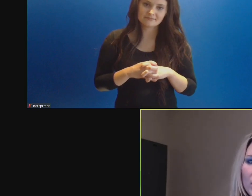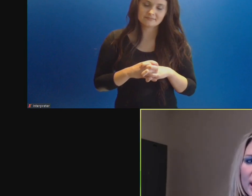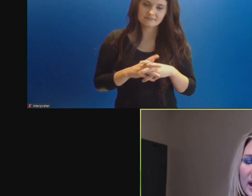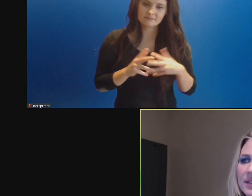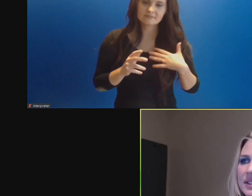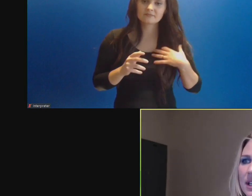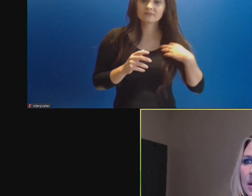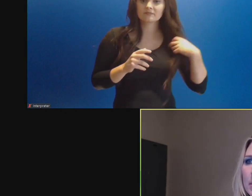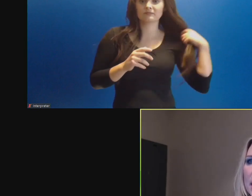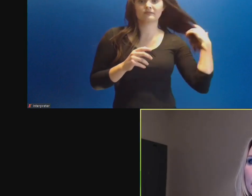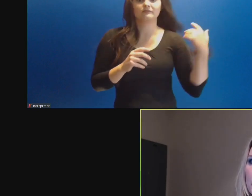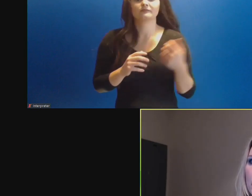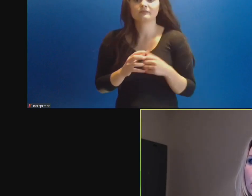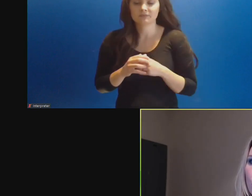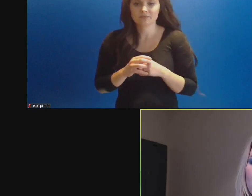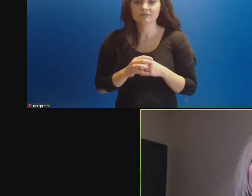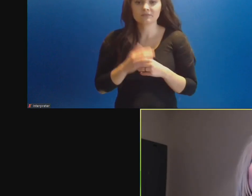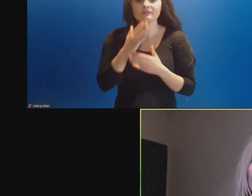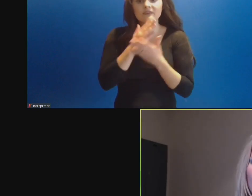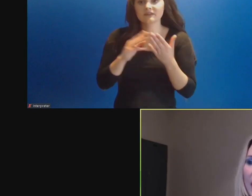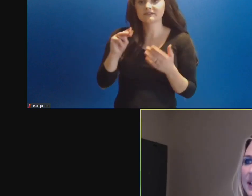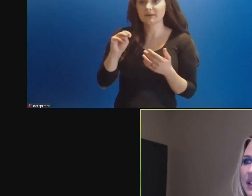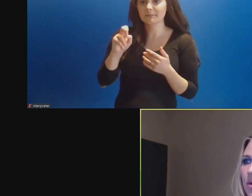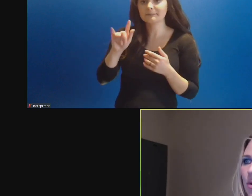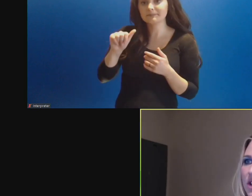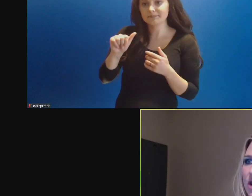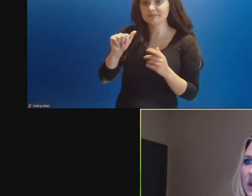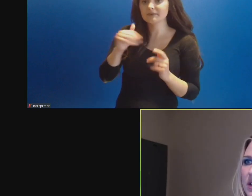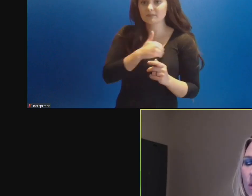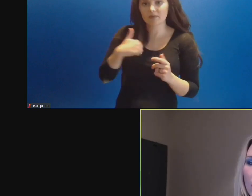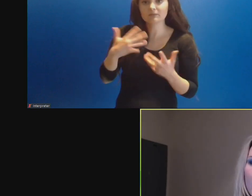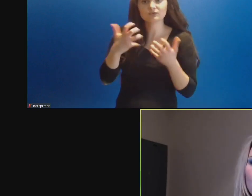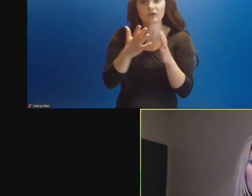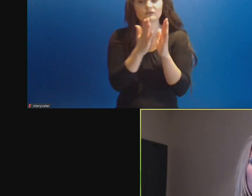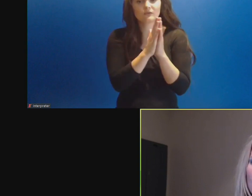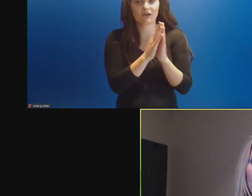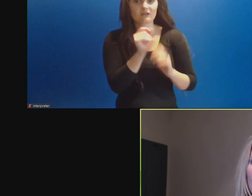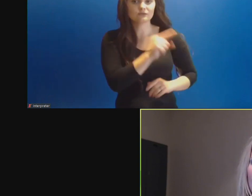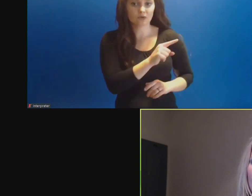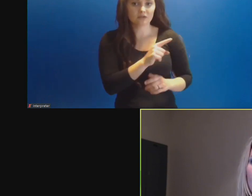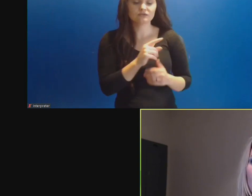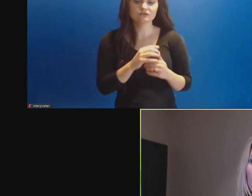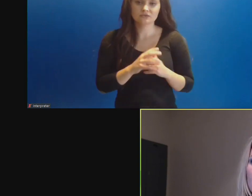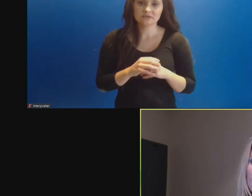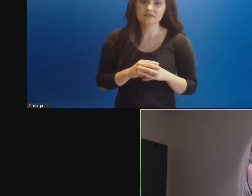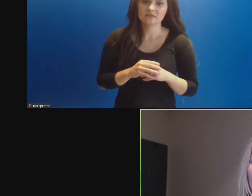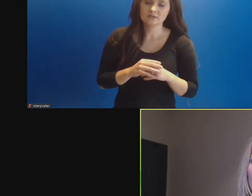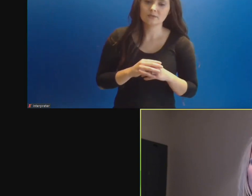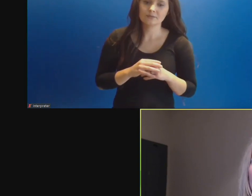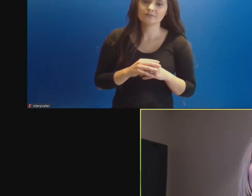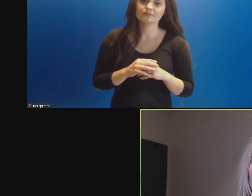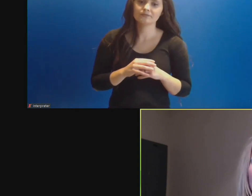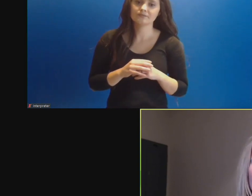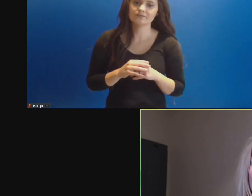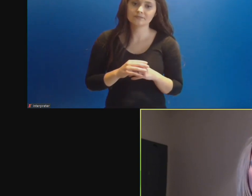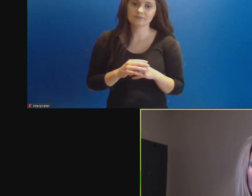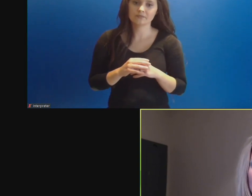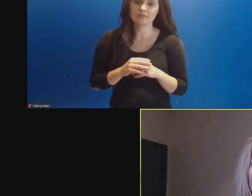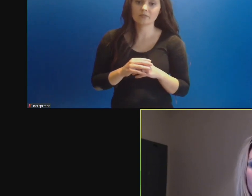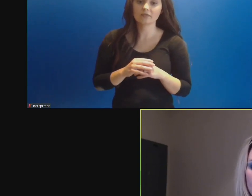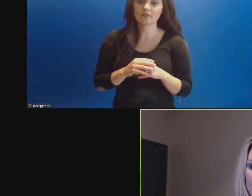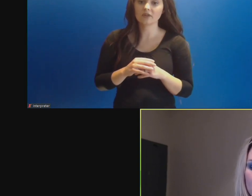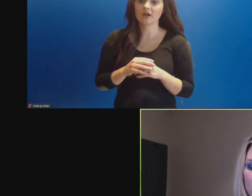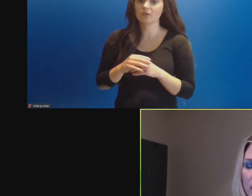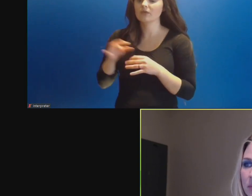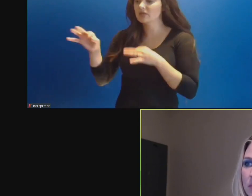Okay, we already have some media members wanting to ask some questions, so I will tell them via audio that